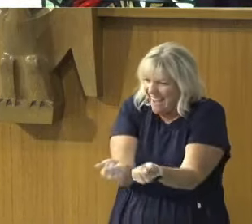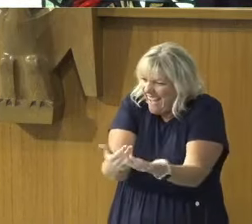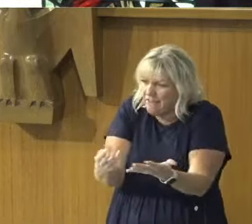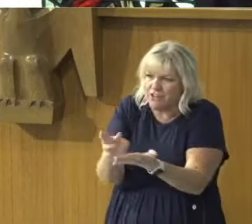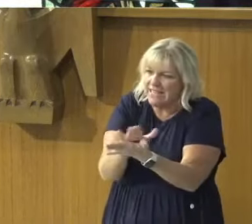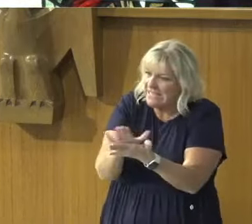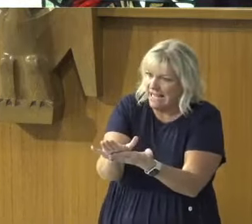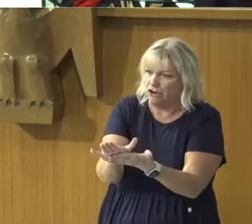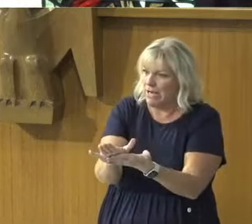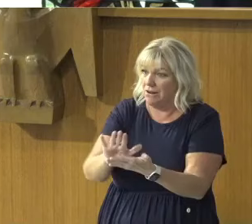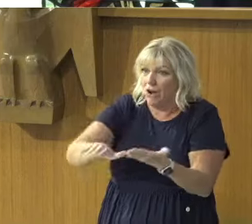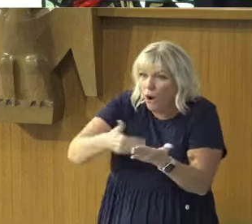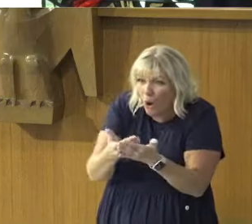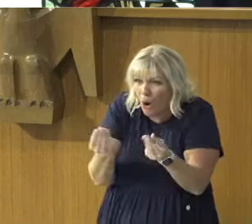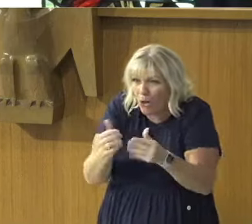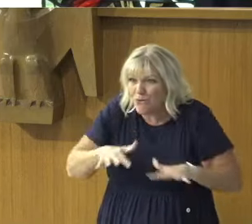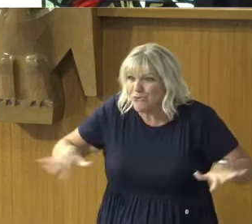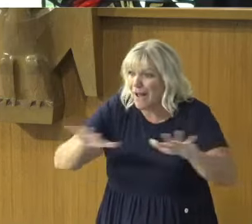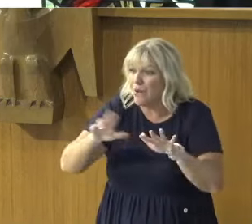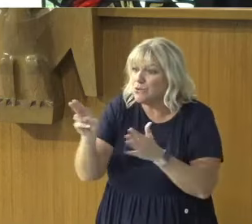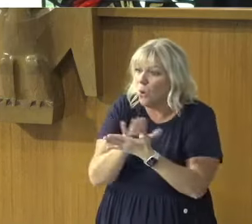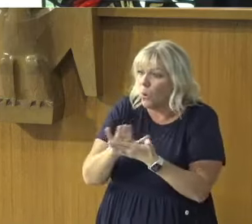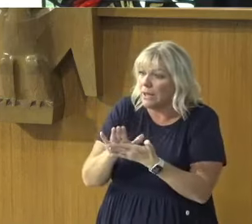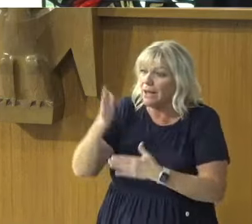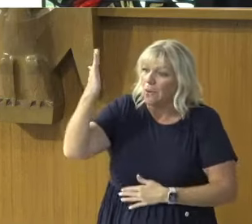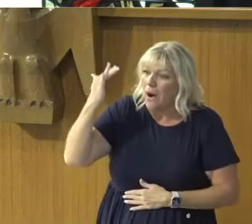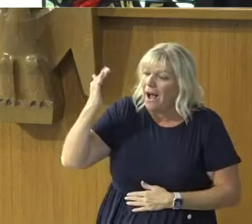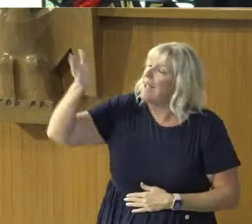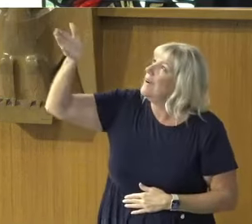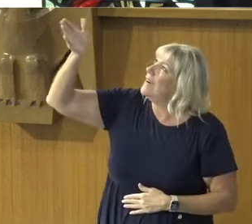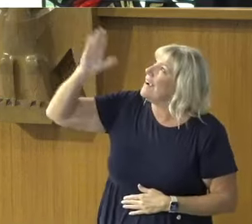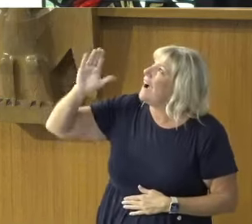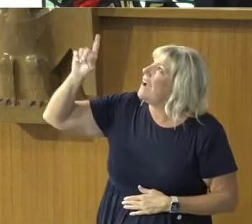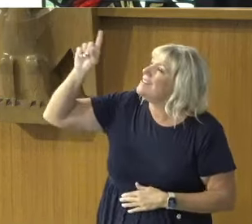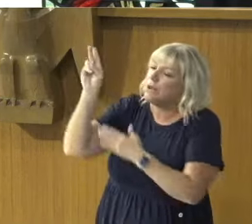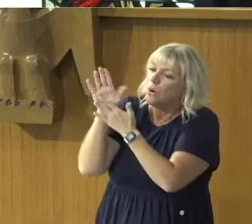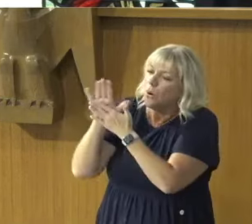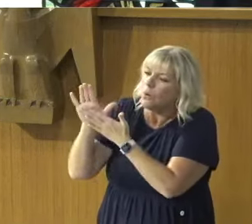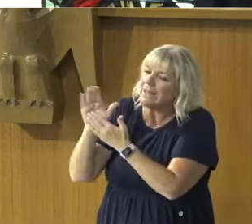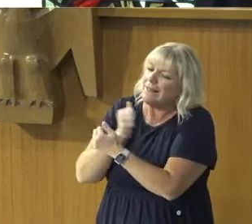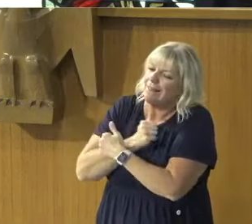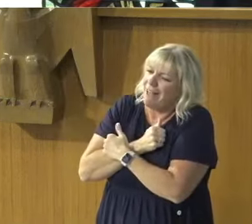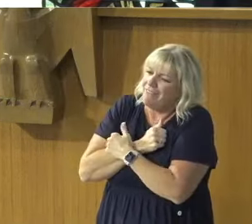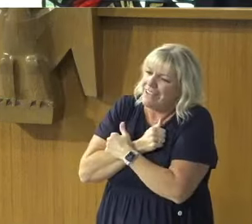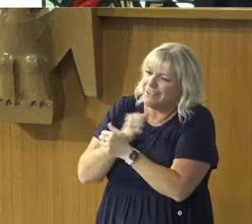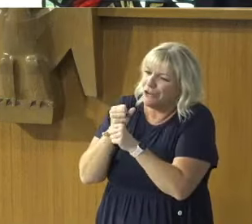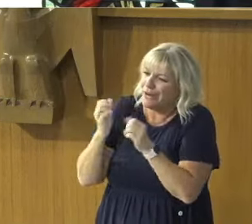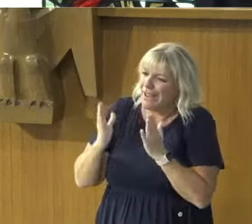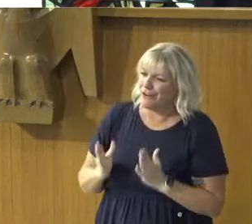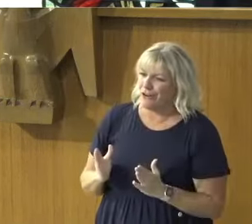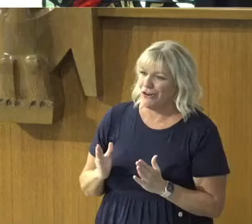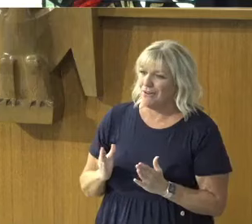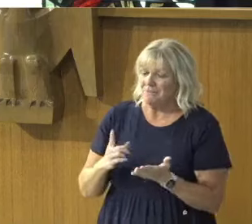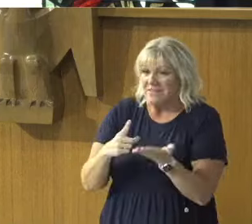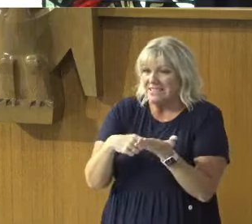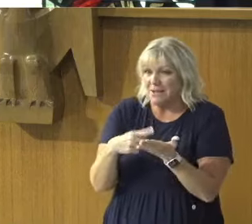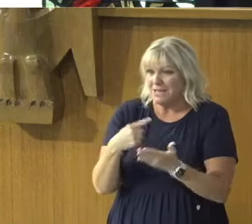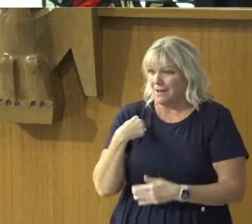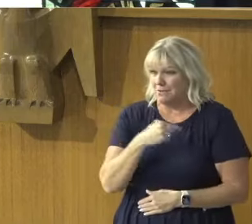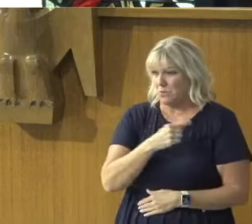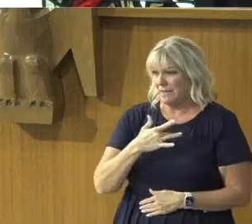ground is holy, because it was created by a holy, loving creator. And so, even though we may be tempted at